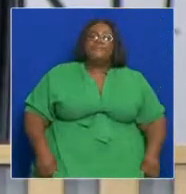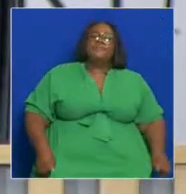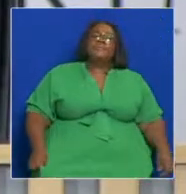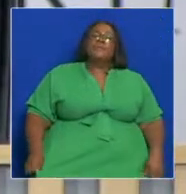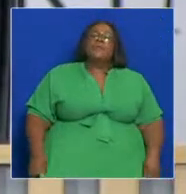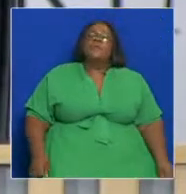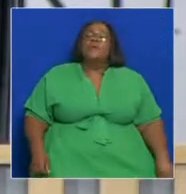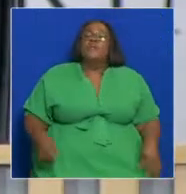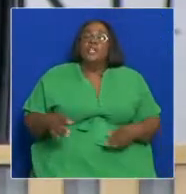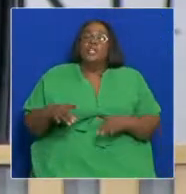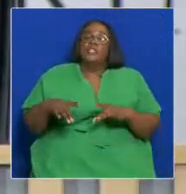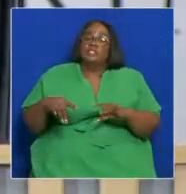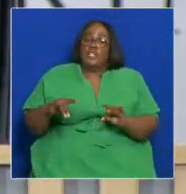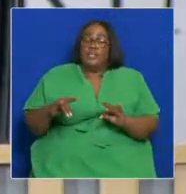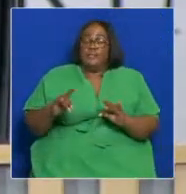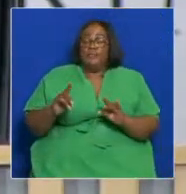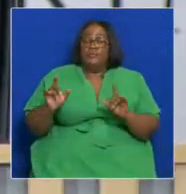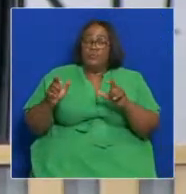authorized,